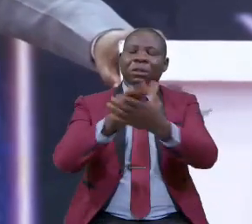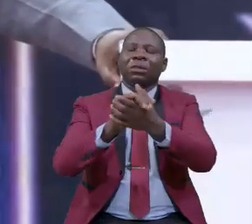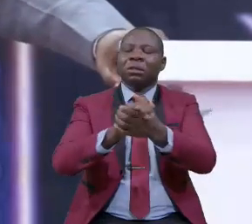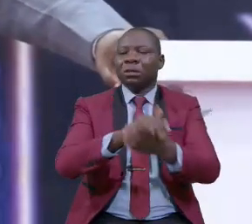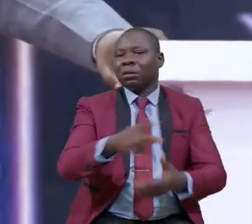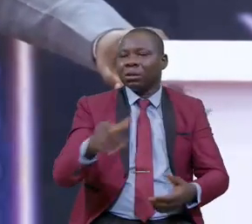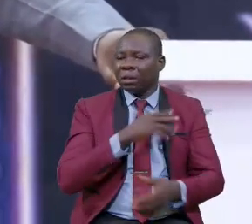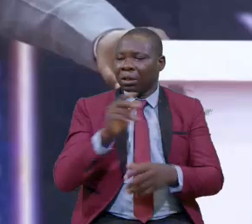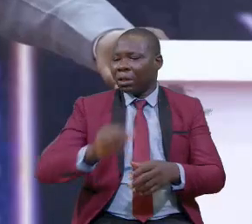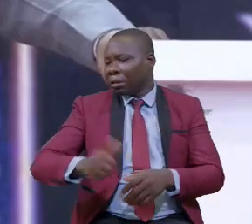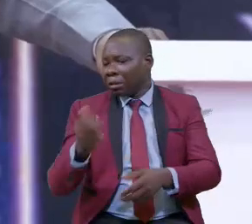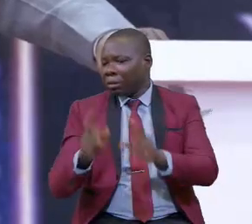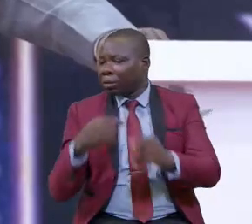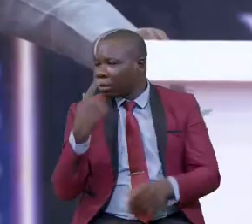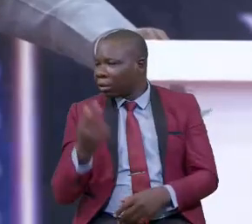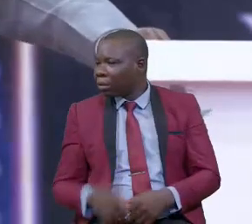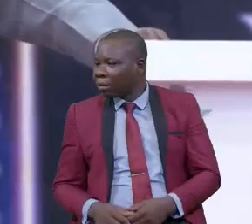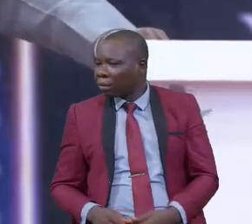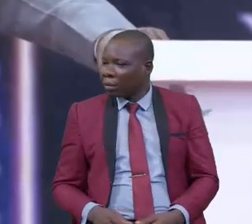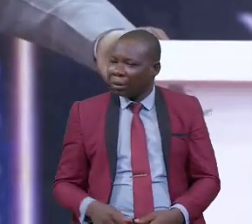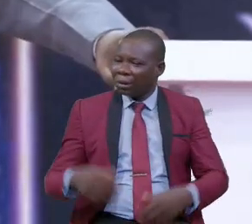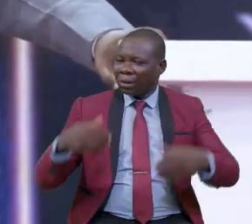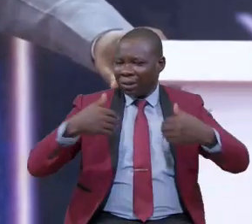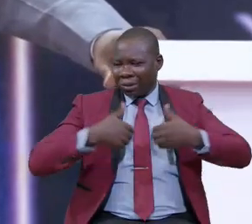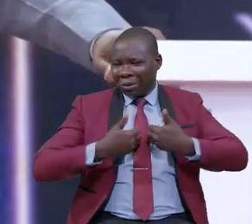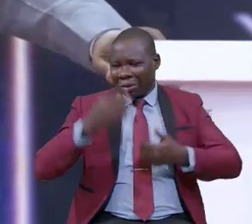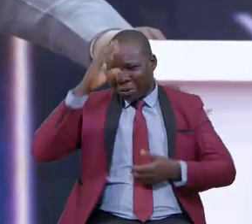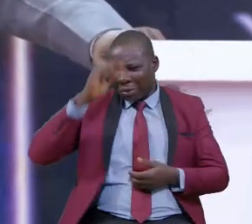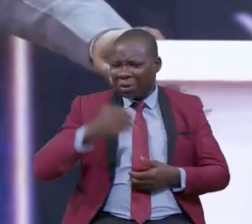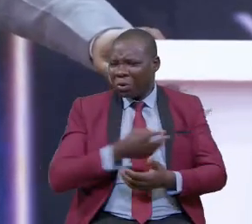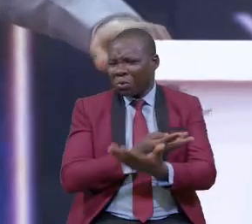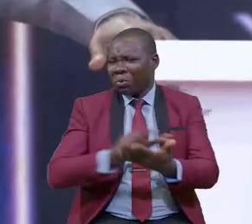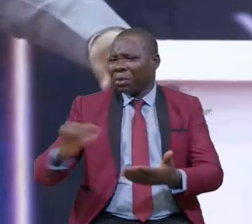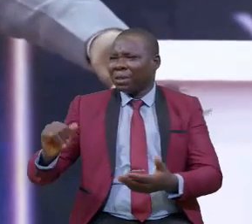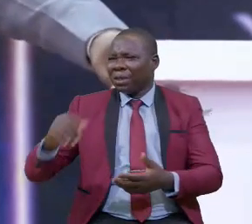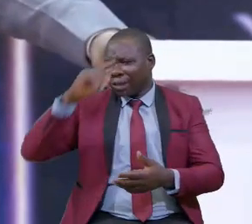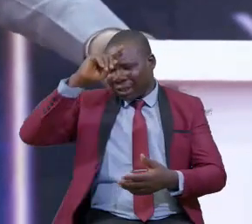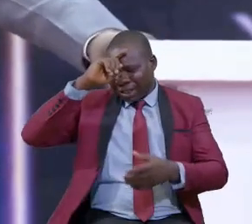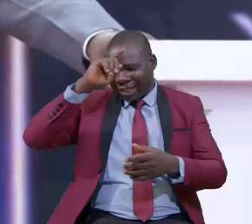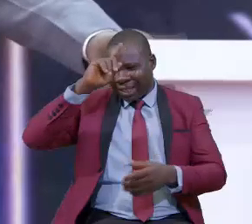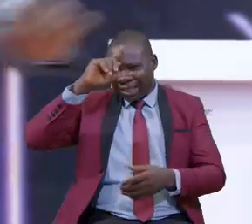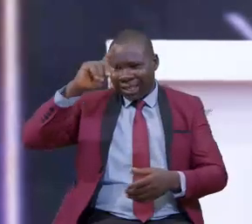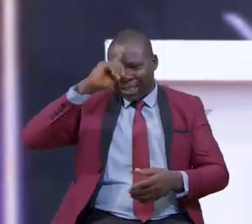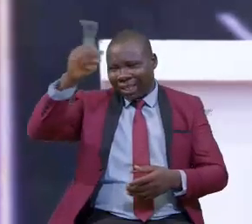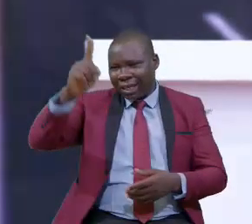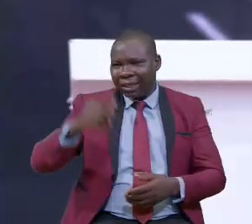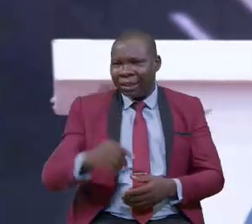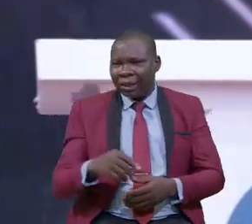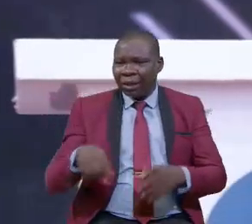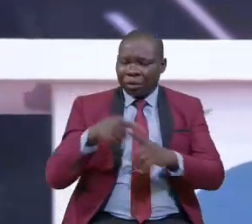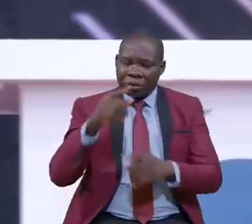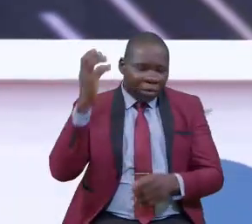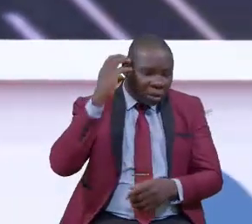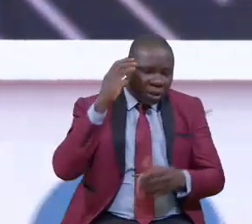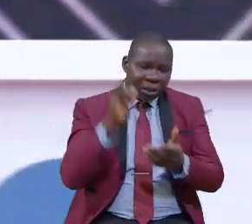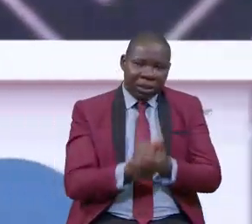that's him. Young man, wasting his talent, wasting his life. And then when you hear that, let me tell you, when